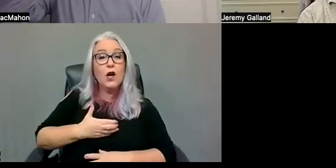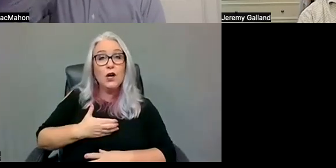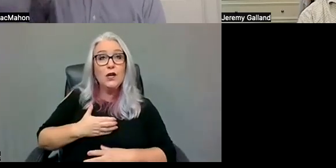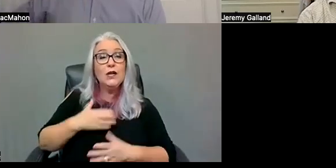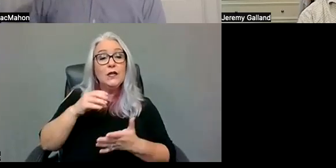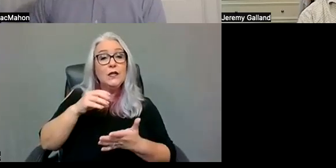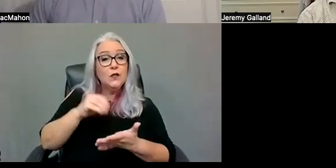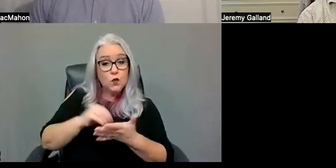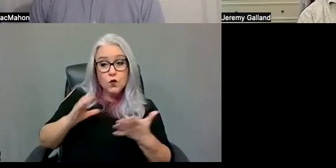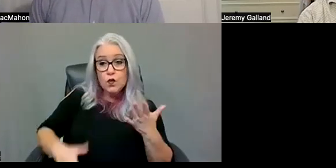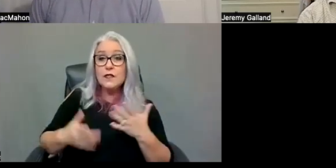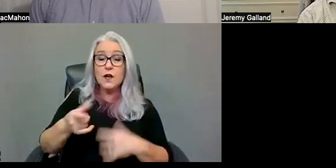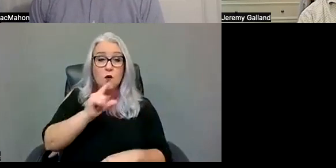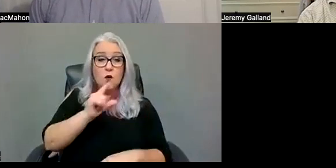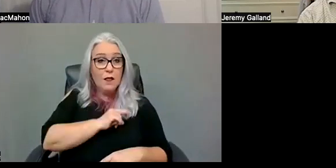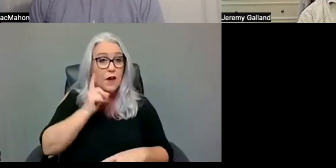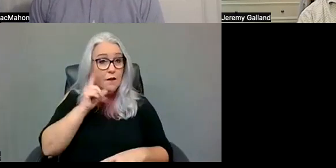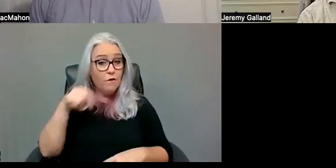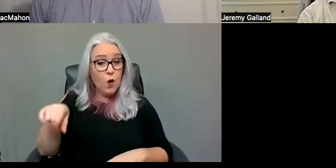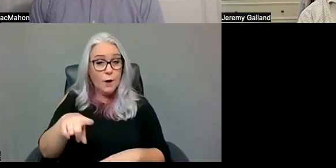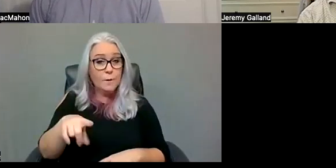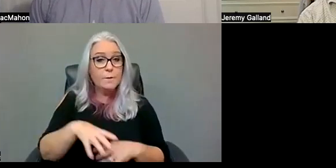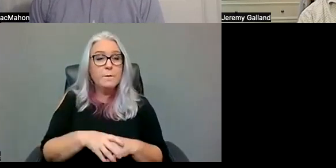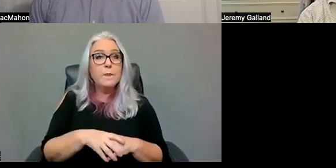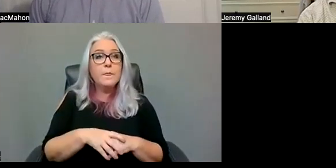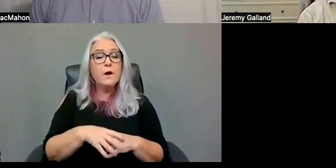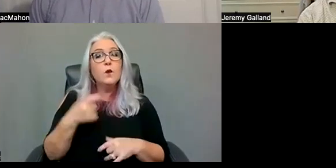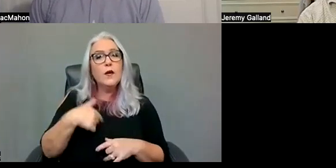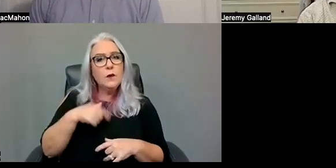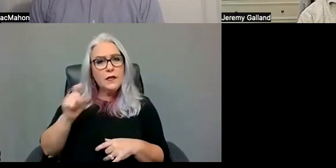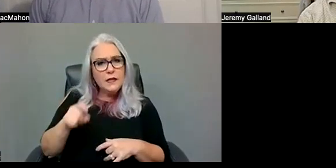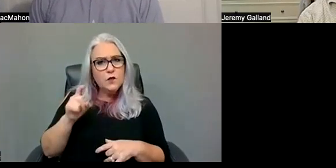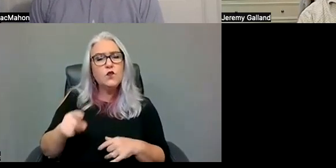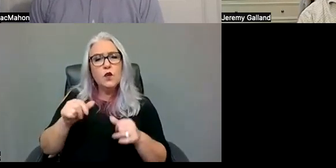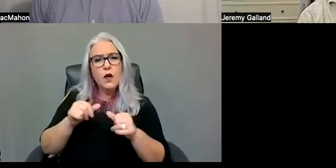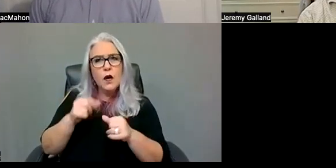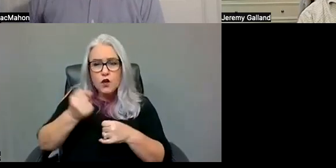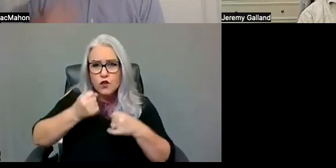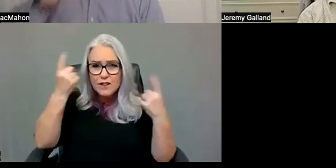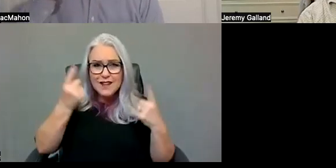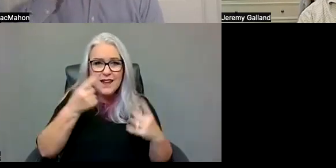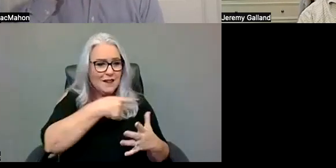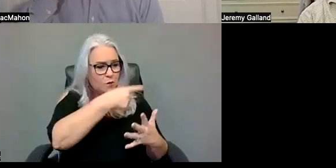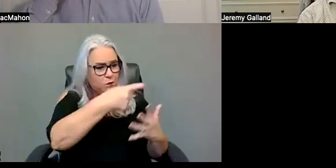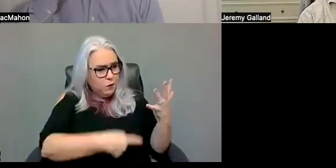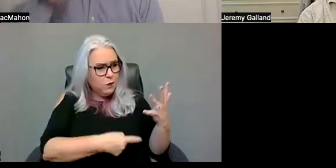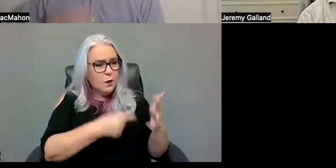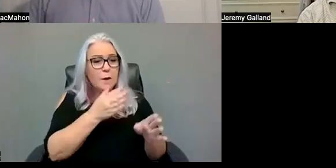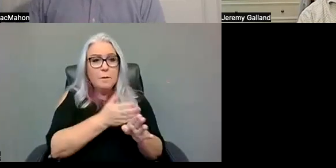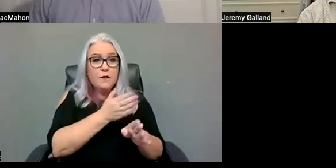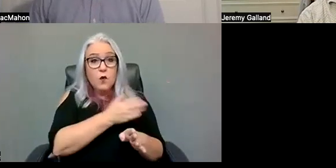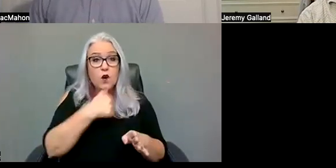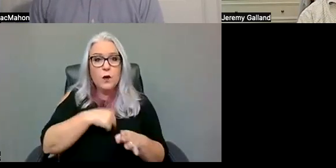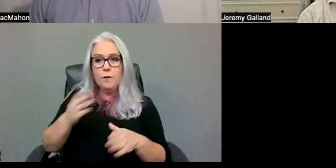qualifying for in order to move forward with providing these resources. So